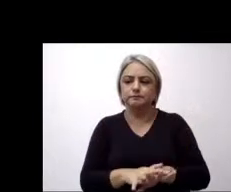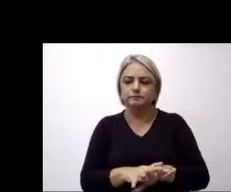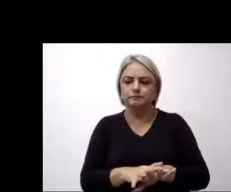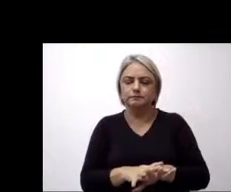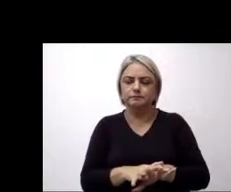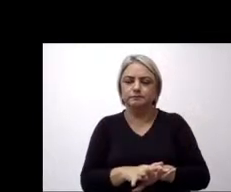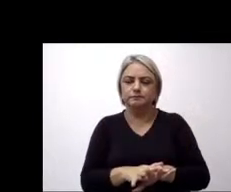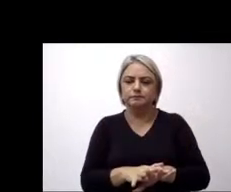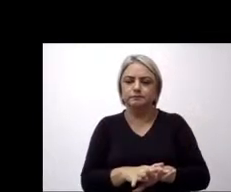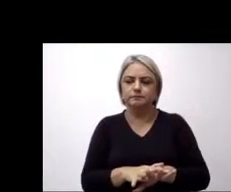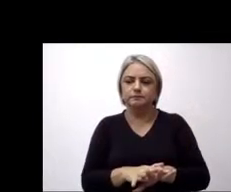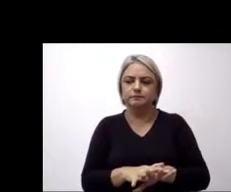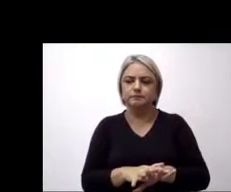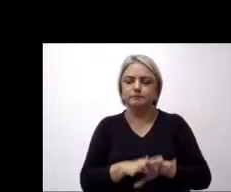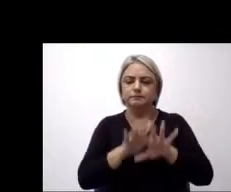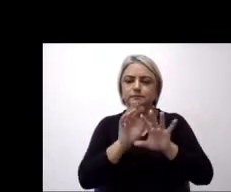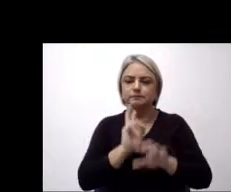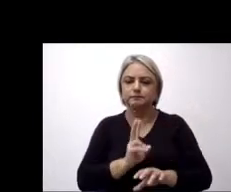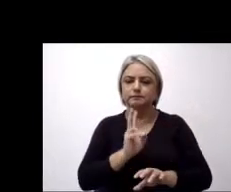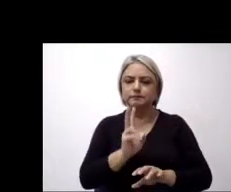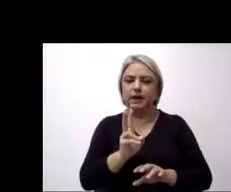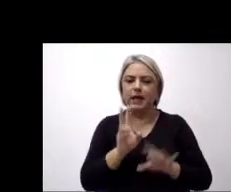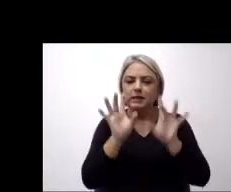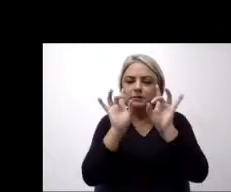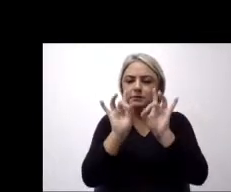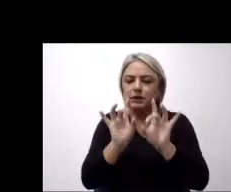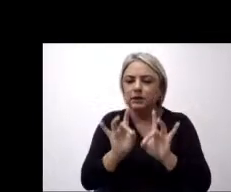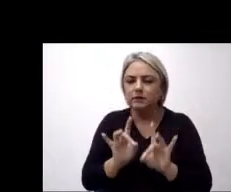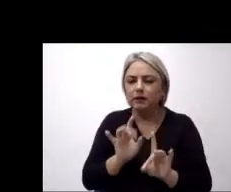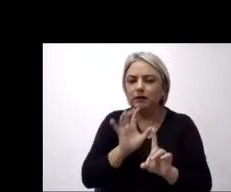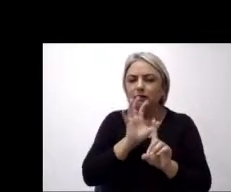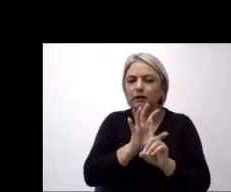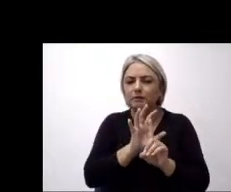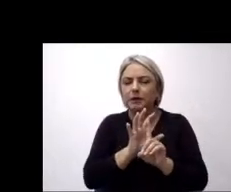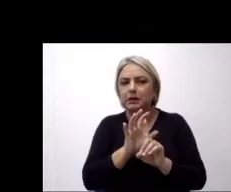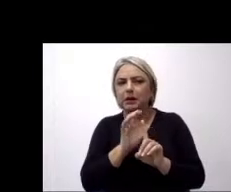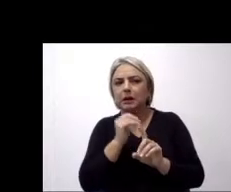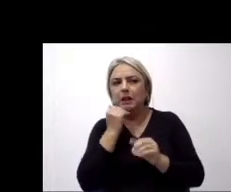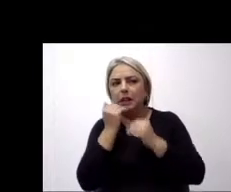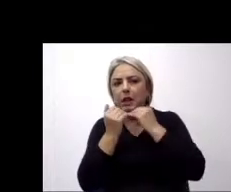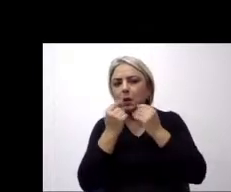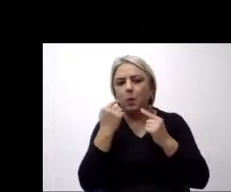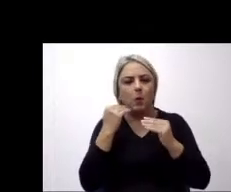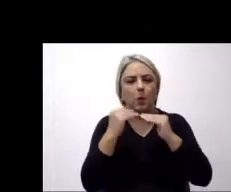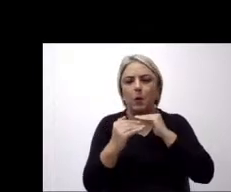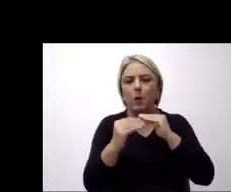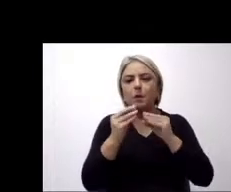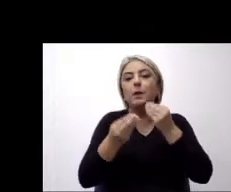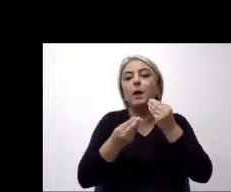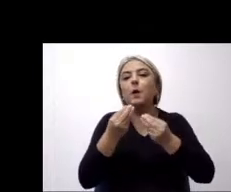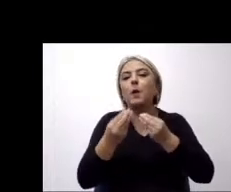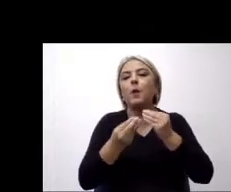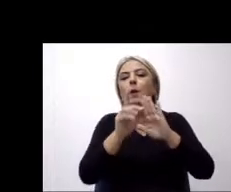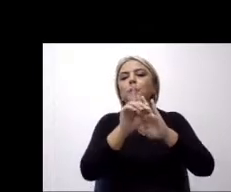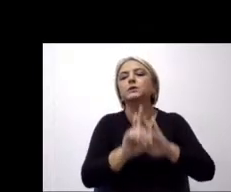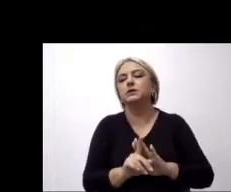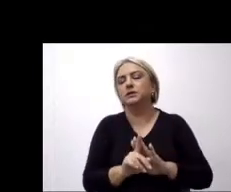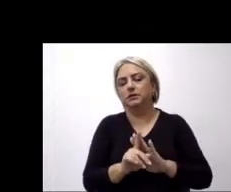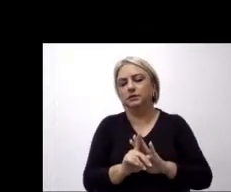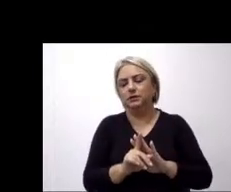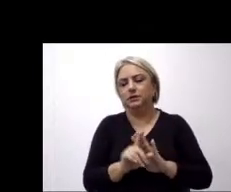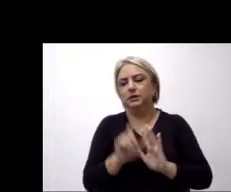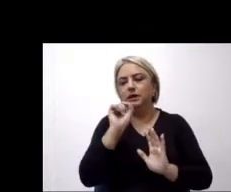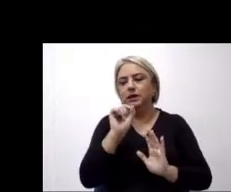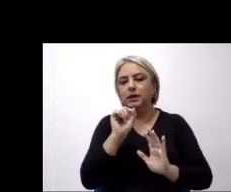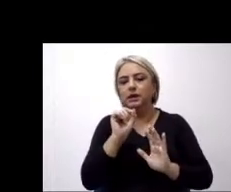approach. No, everyone is agree about this, but how to manage this is a powerful dimension and the political dimension, which is central in